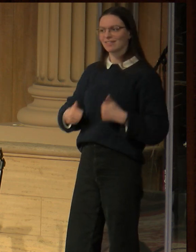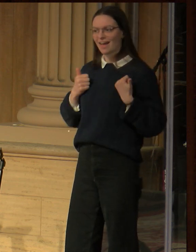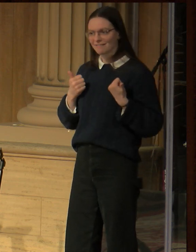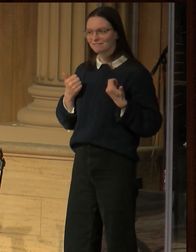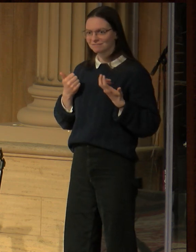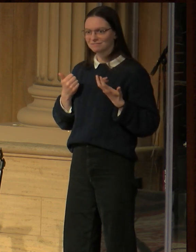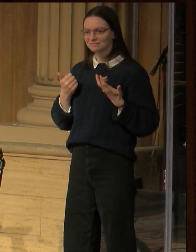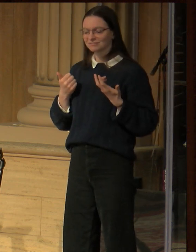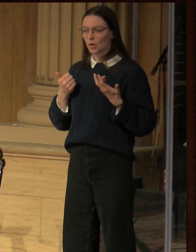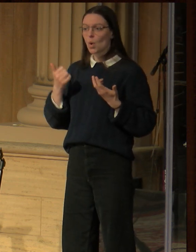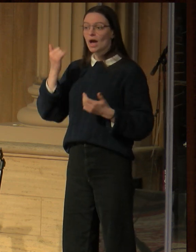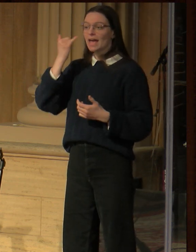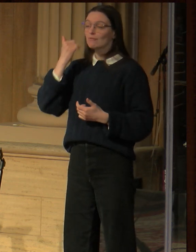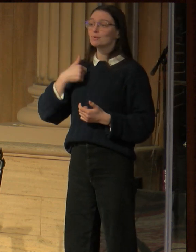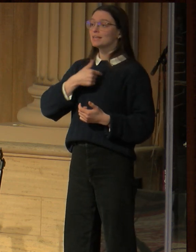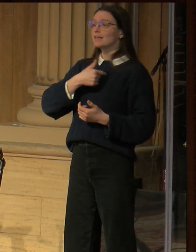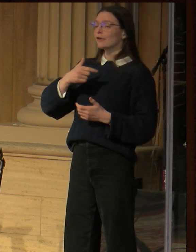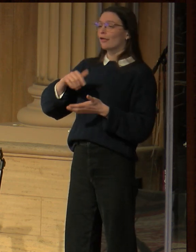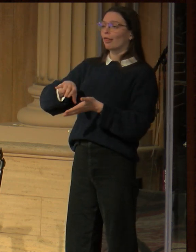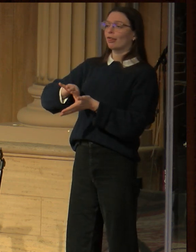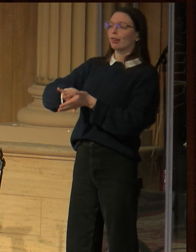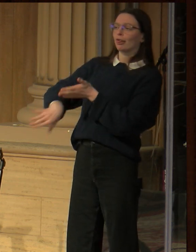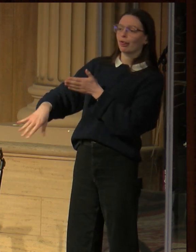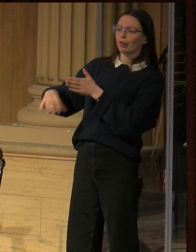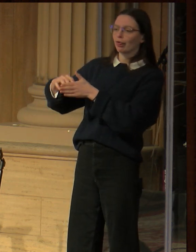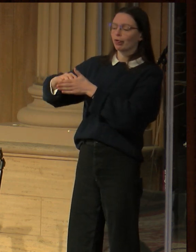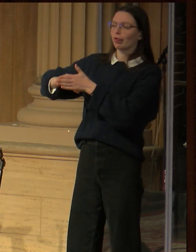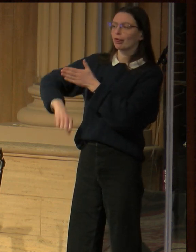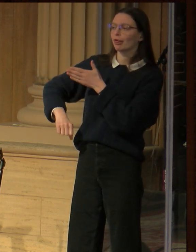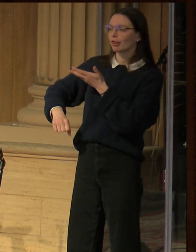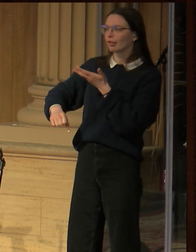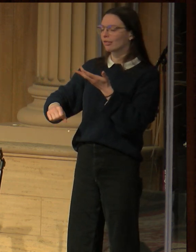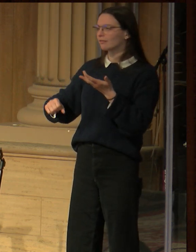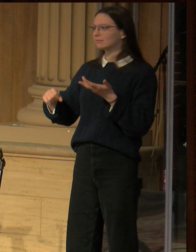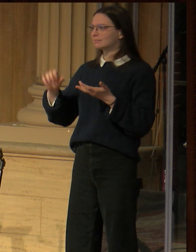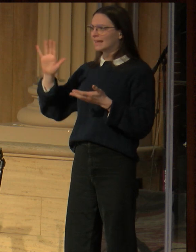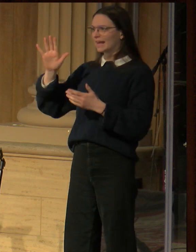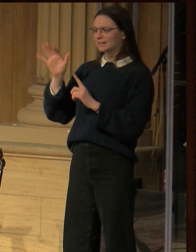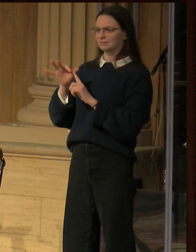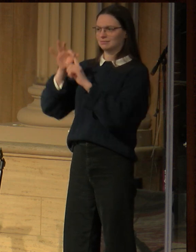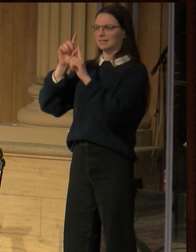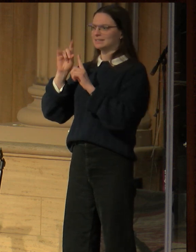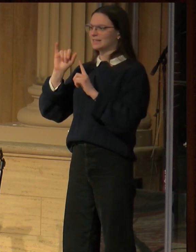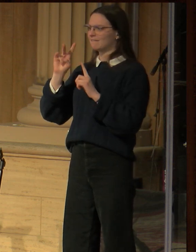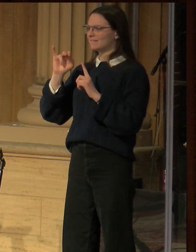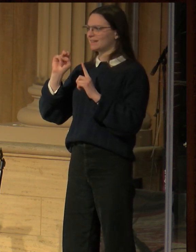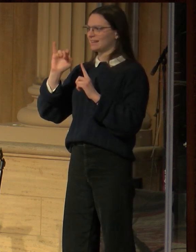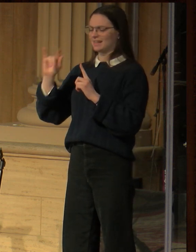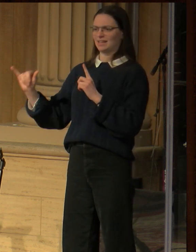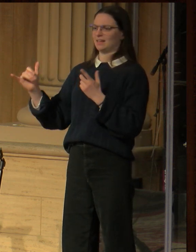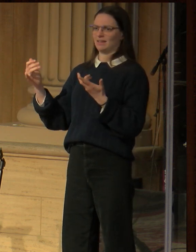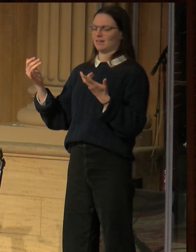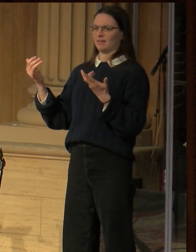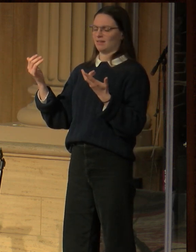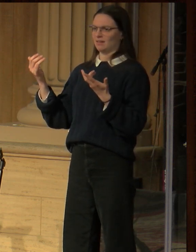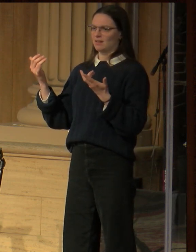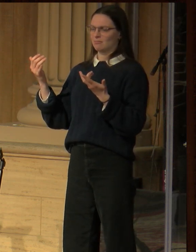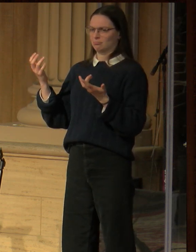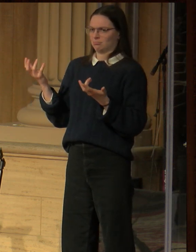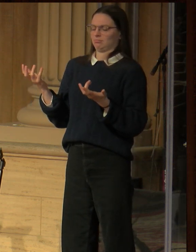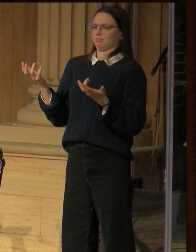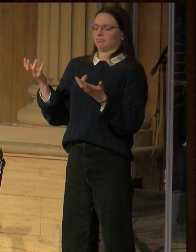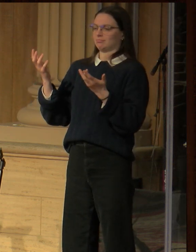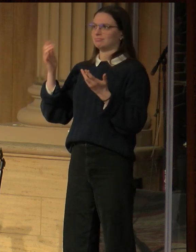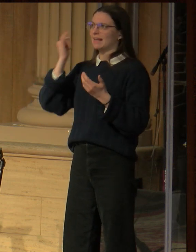So whether we're saying that we need something more than Jesus to save us, whether we're saying Jesus is less than he claimed to be, or whether we're saying that